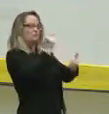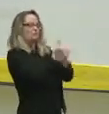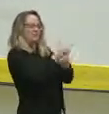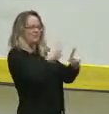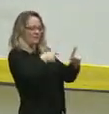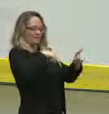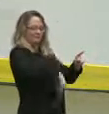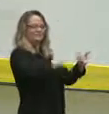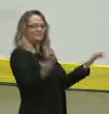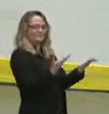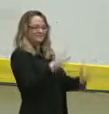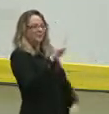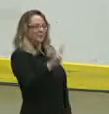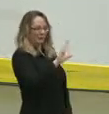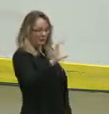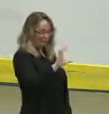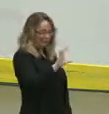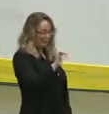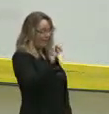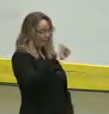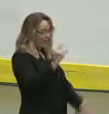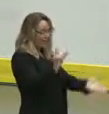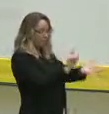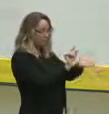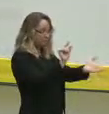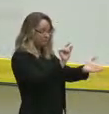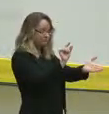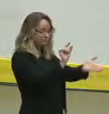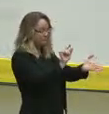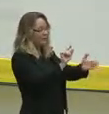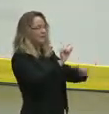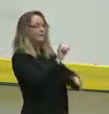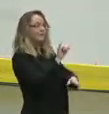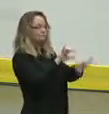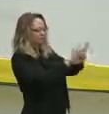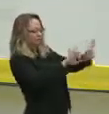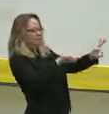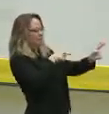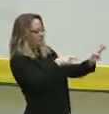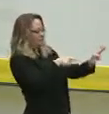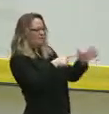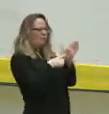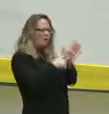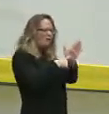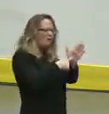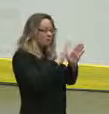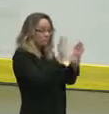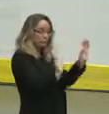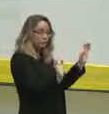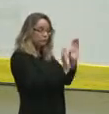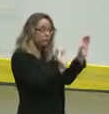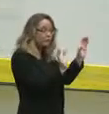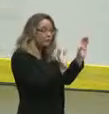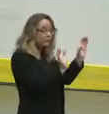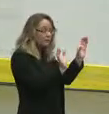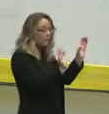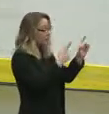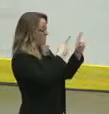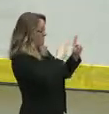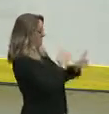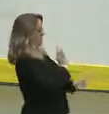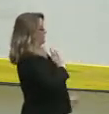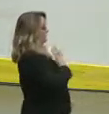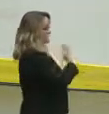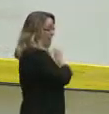College, that imprimatur being the bachelor's degree. This degree represents the certification of the faculty and the